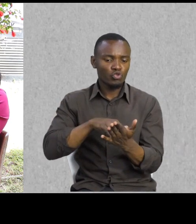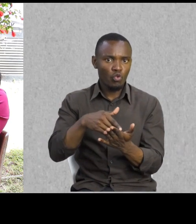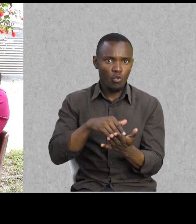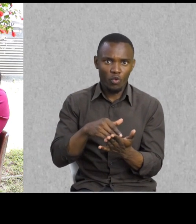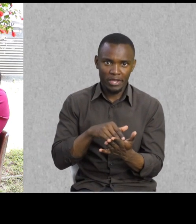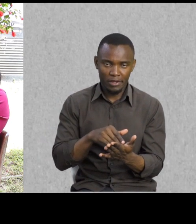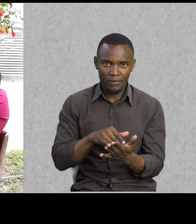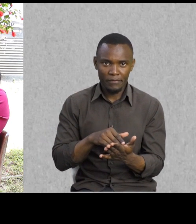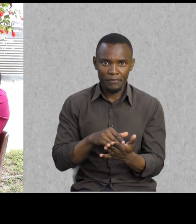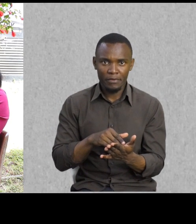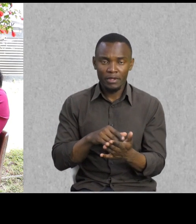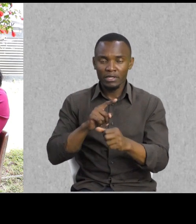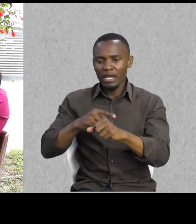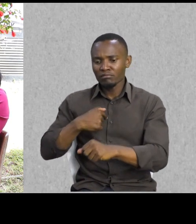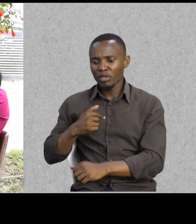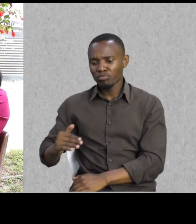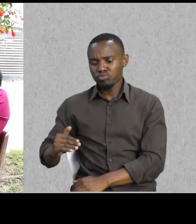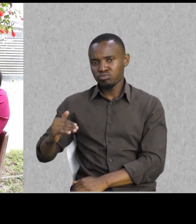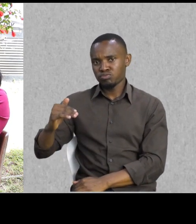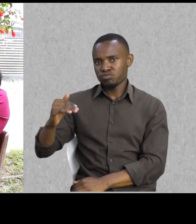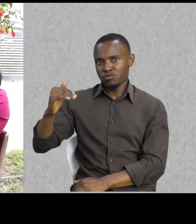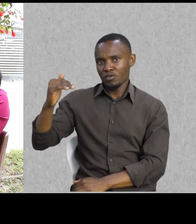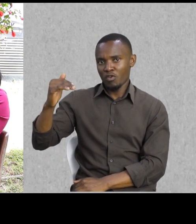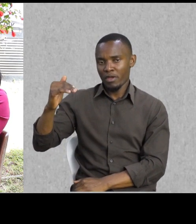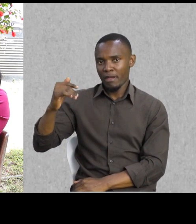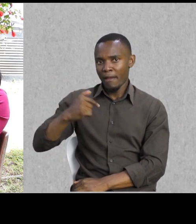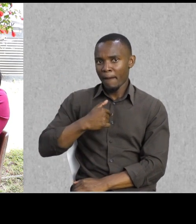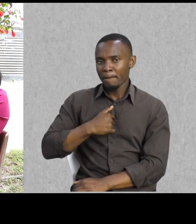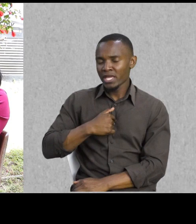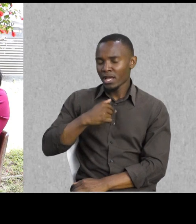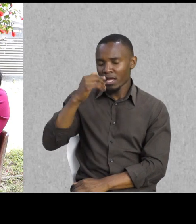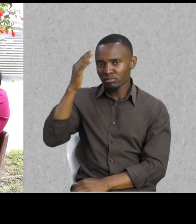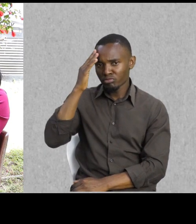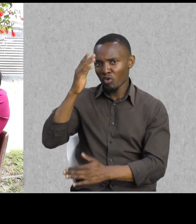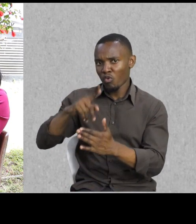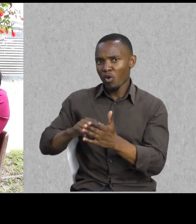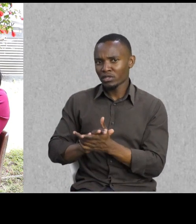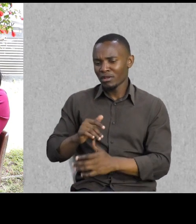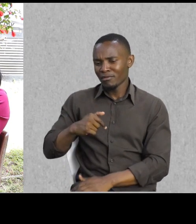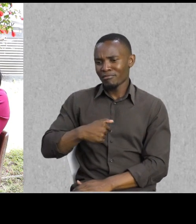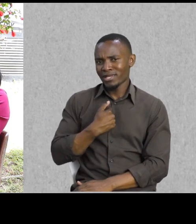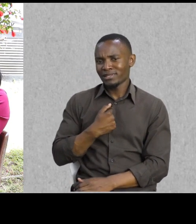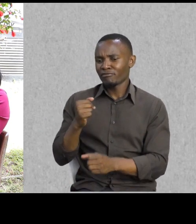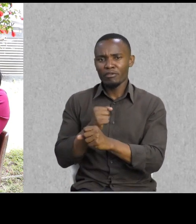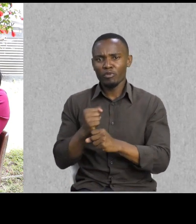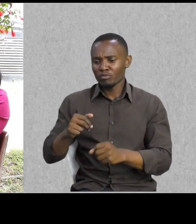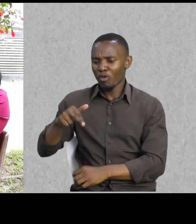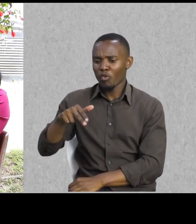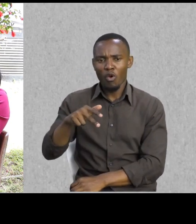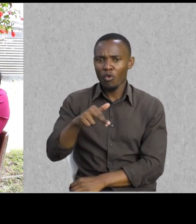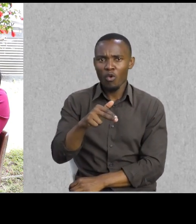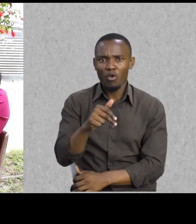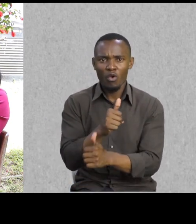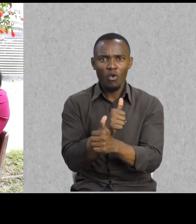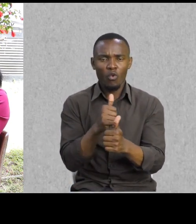and while I was growing up, I came to realize that I was not able to walk. On